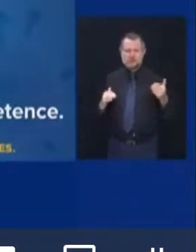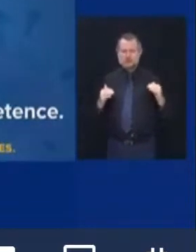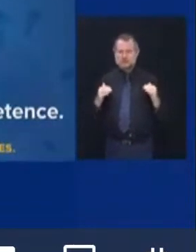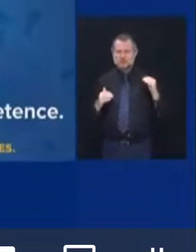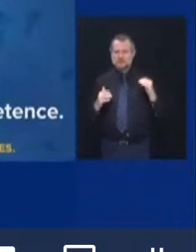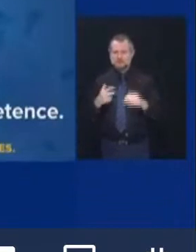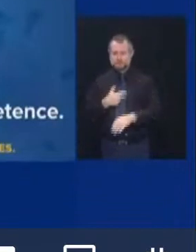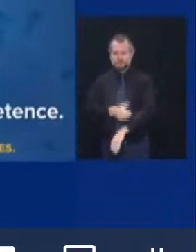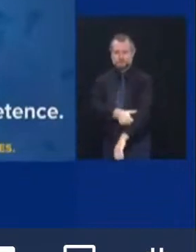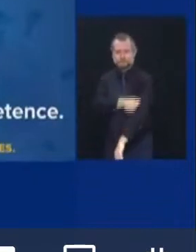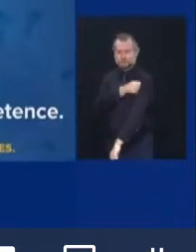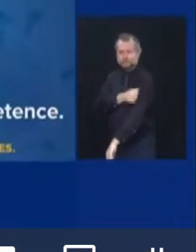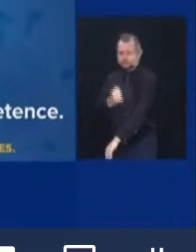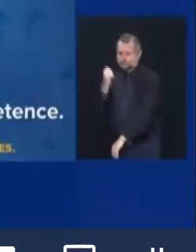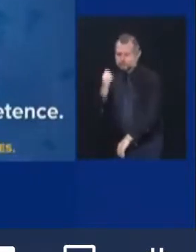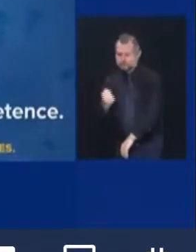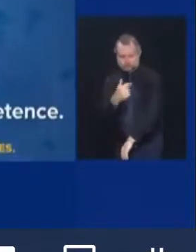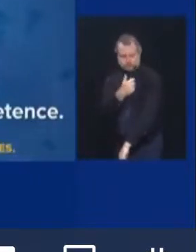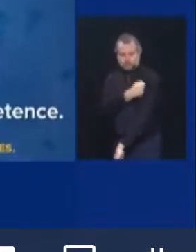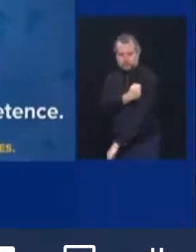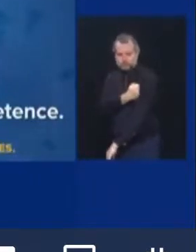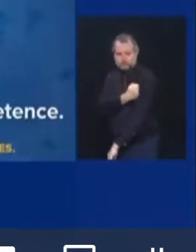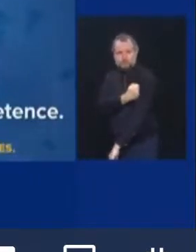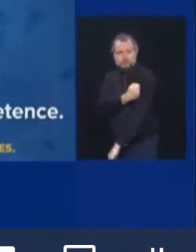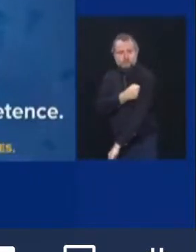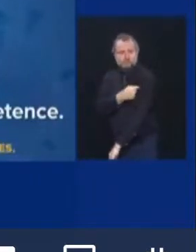this needle in you, right?